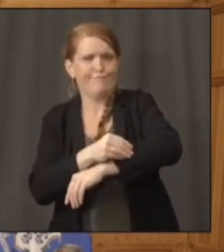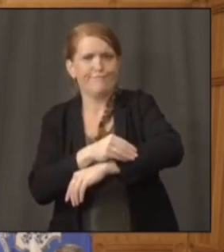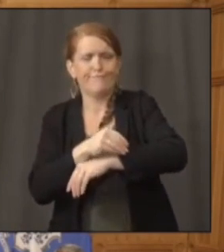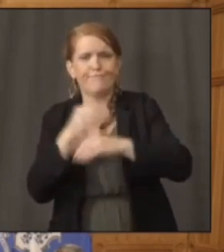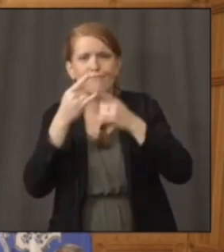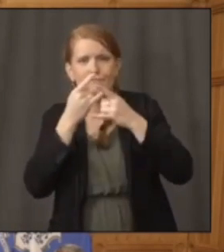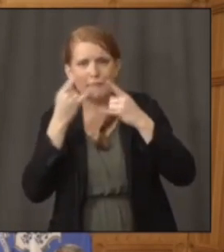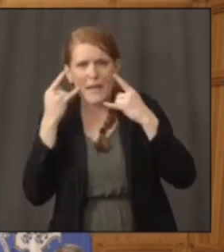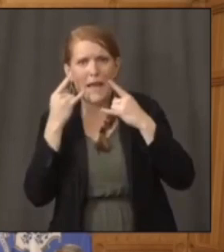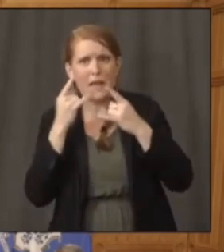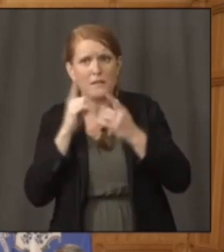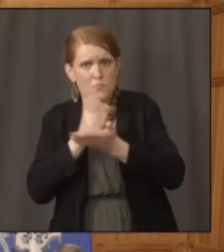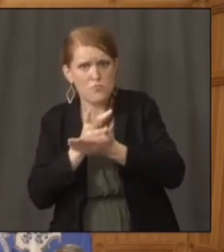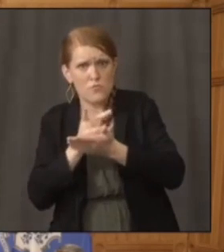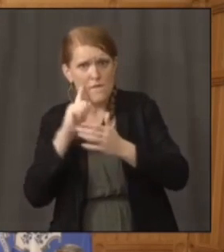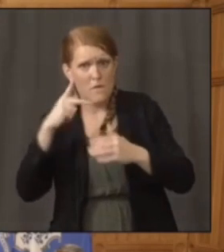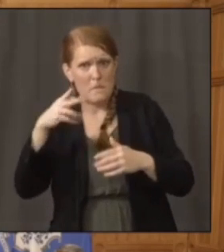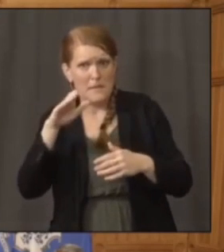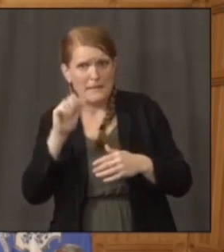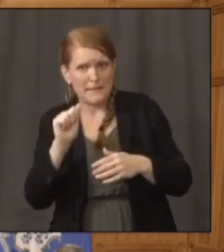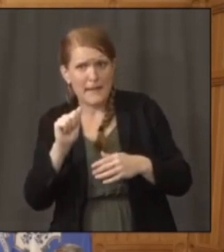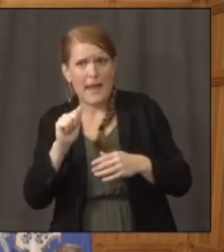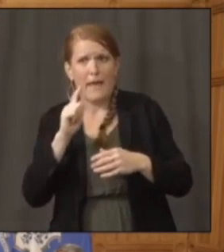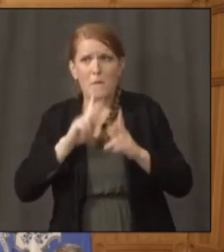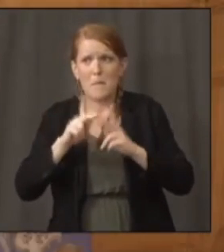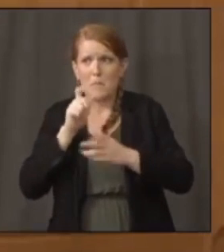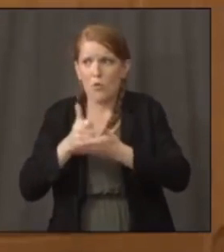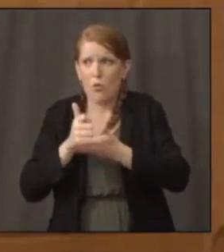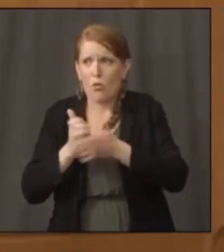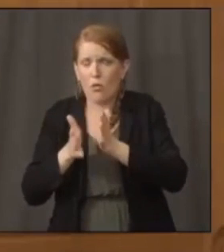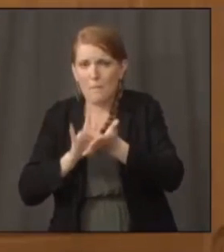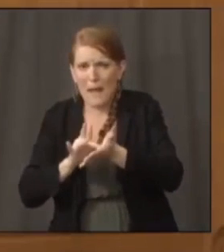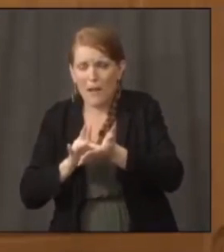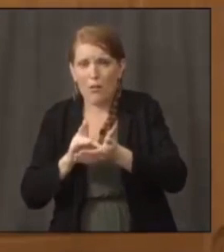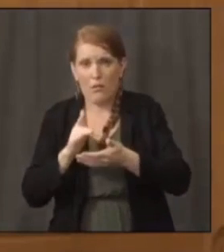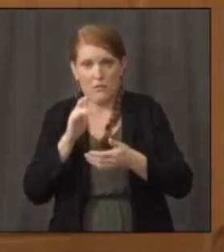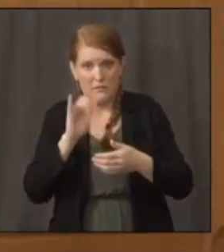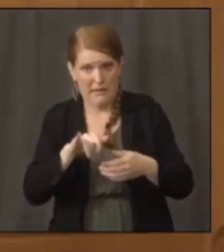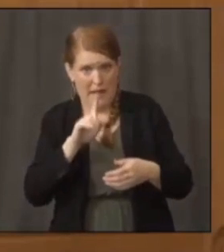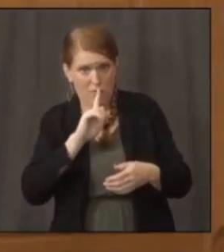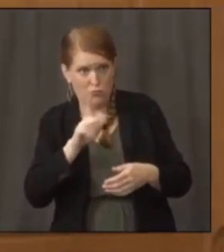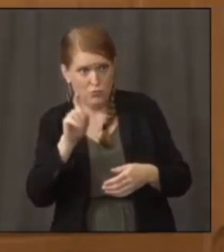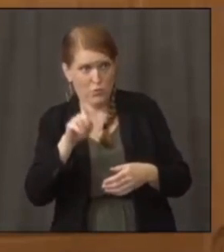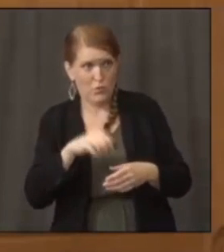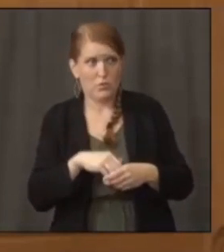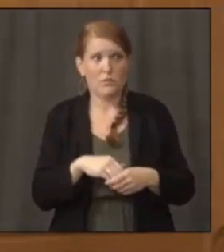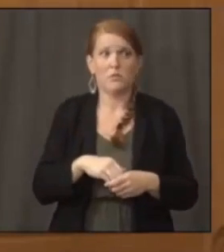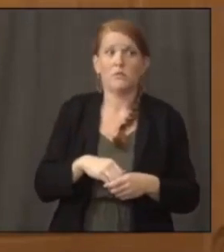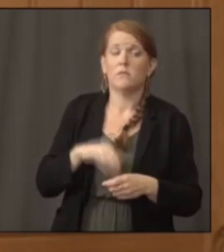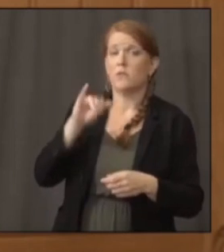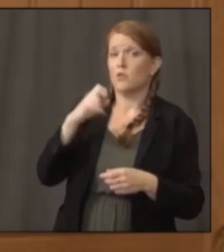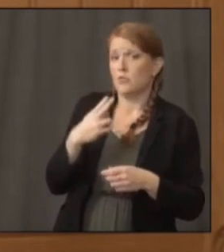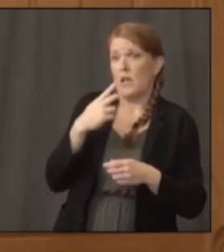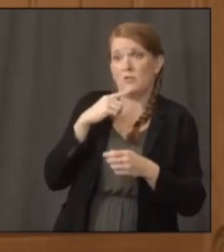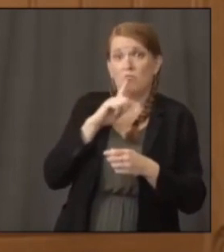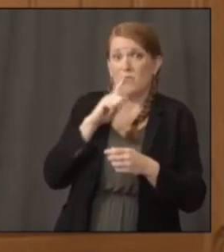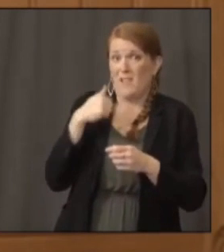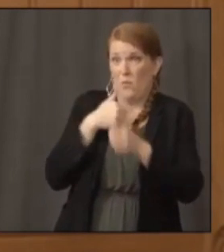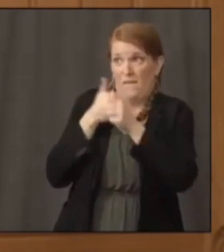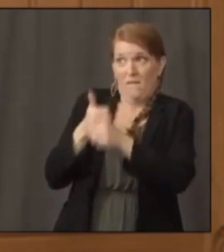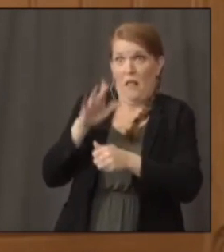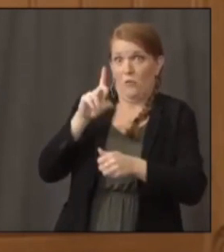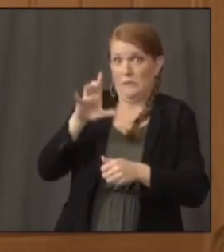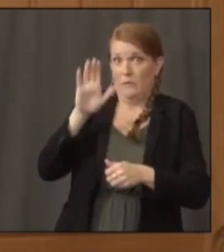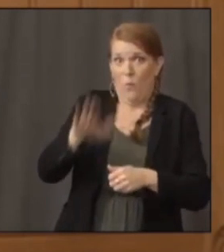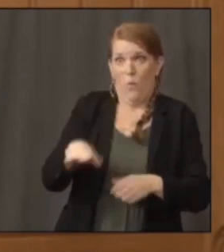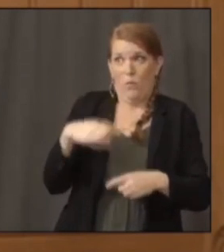Is that accurate? Well, we've been following CDC guidelines on PPE throughout. We can, if